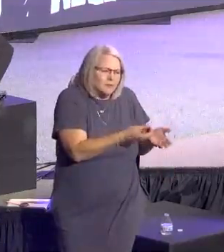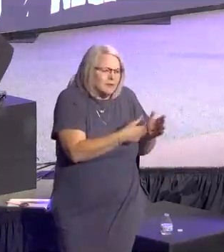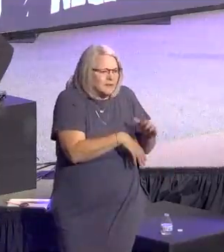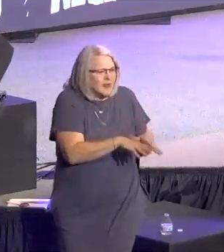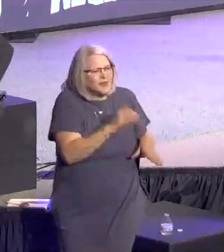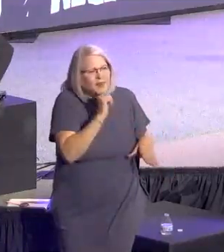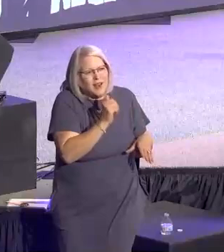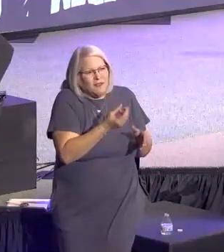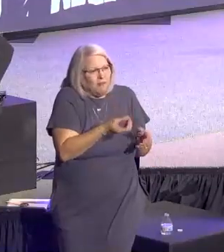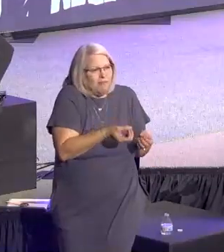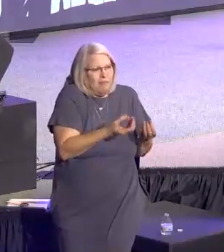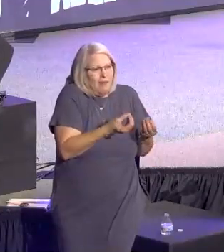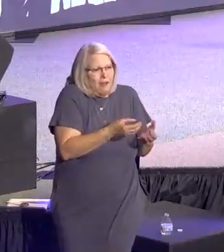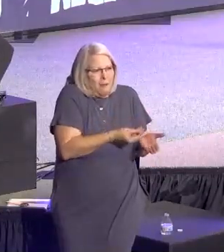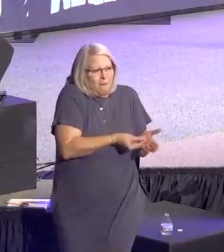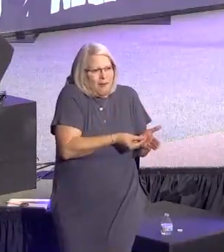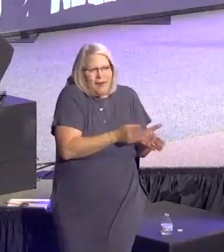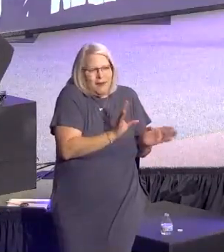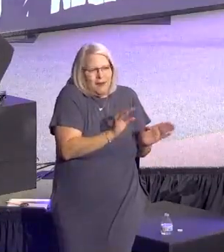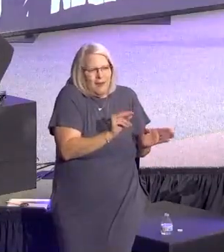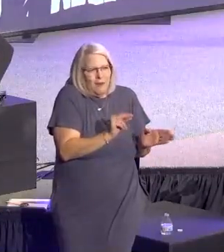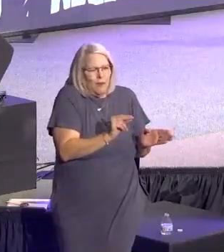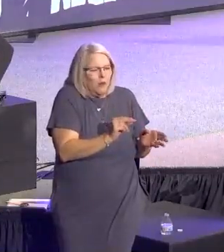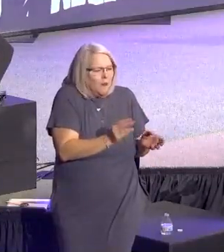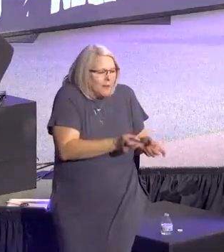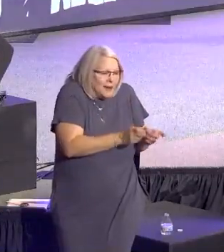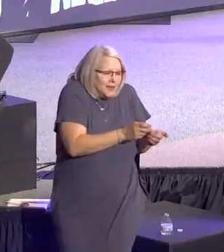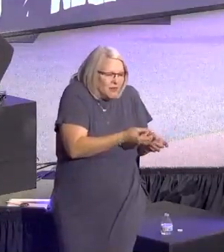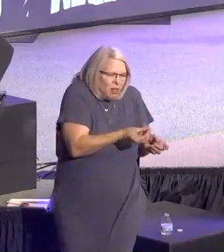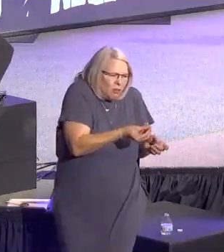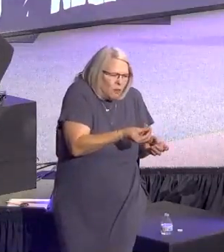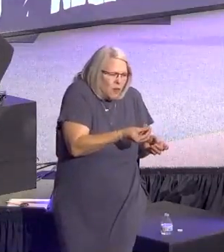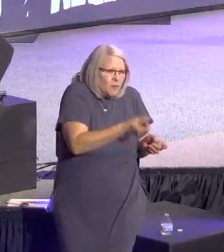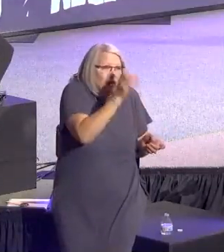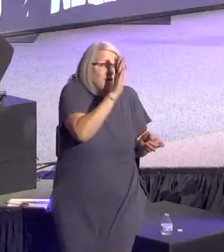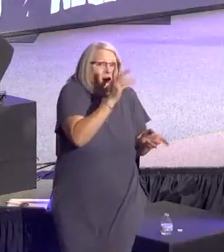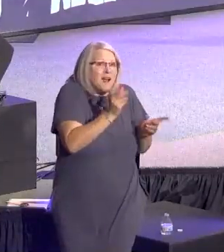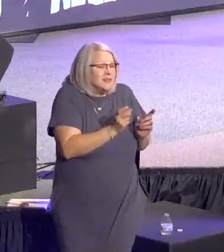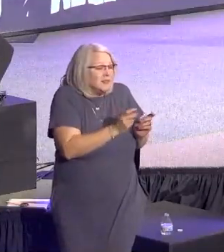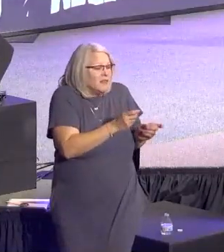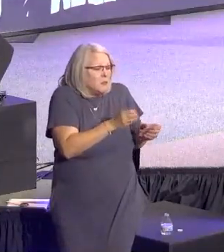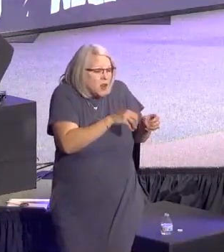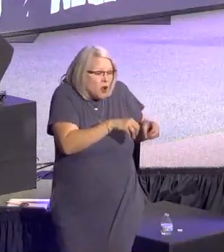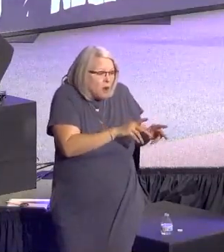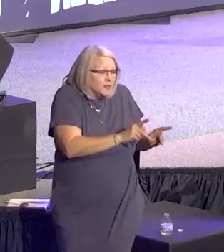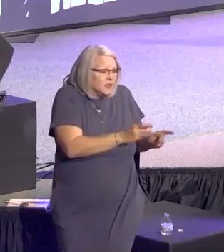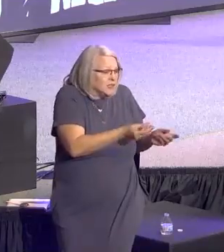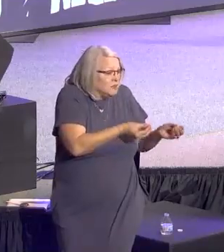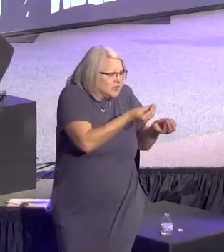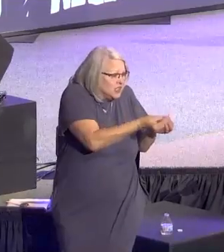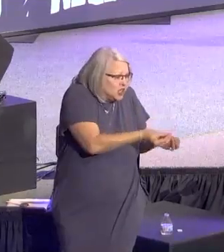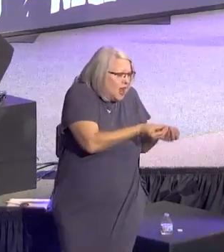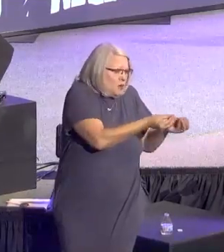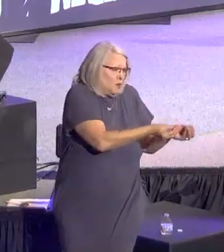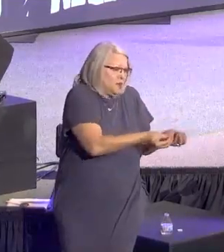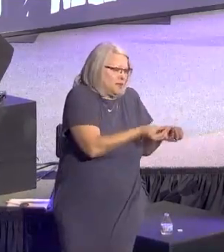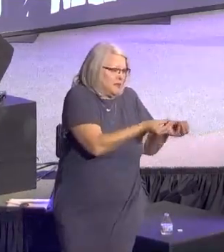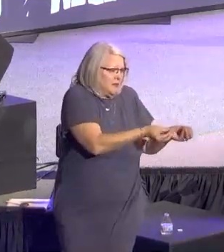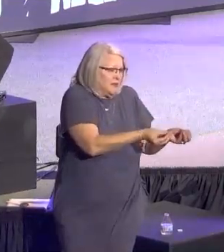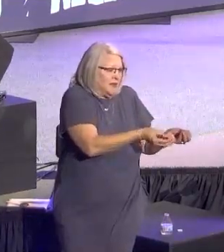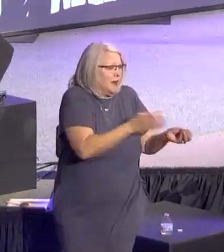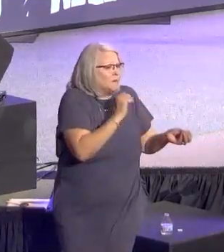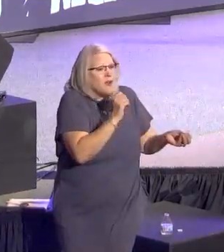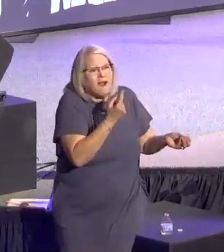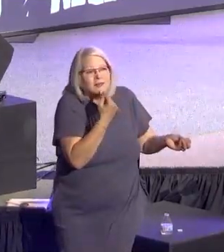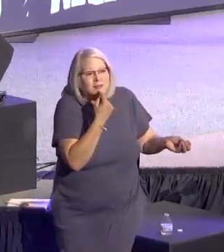carry much cash on me anymore. But I thought, God has given me an opportunity here to be generous. And I'm not saying